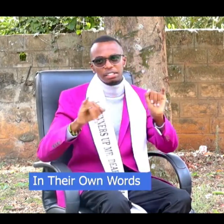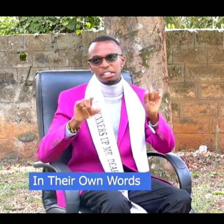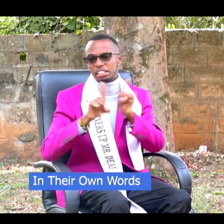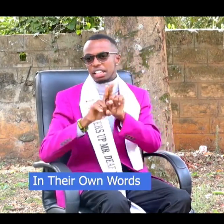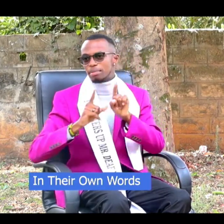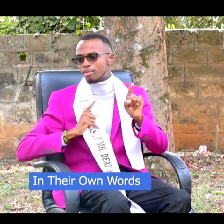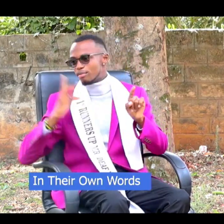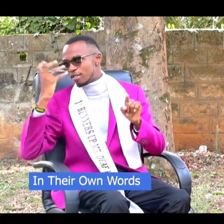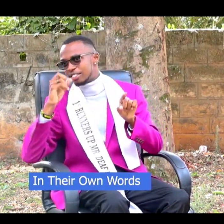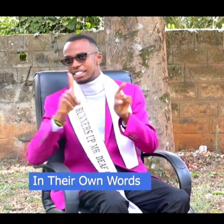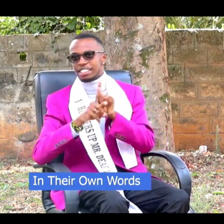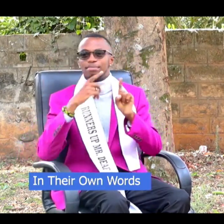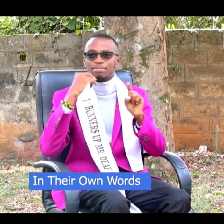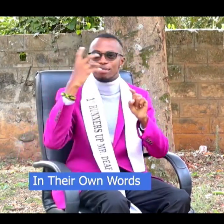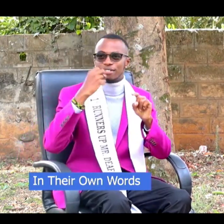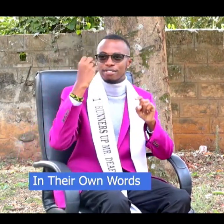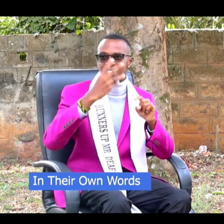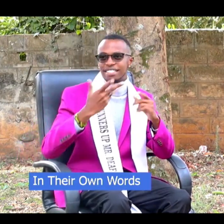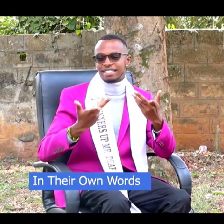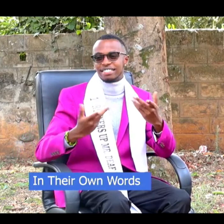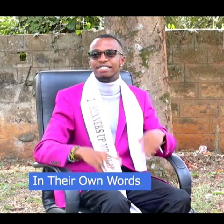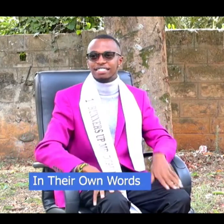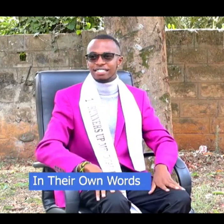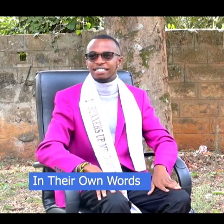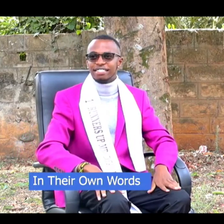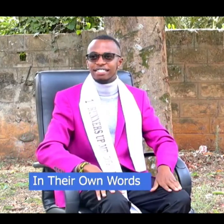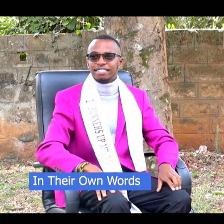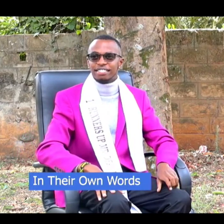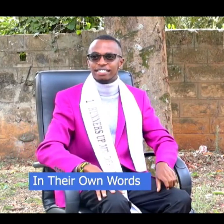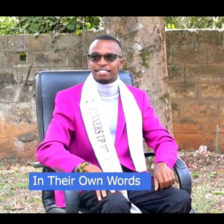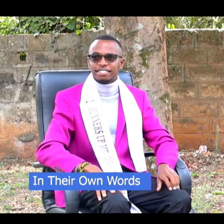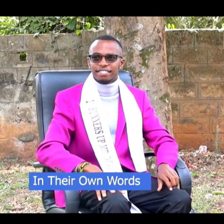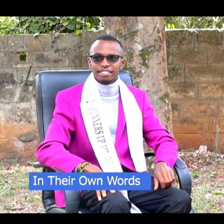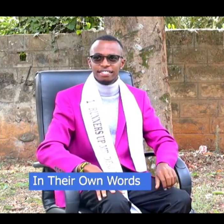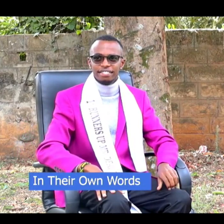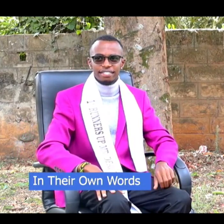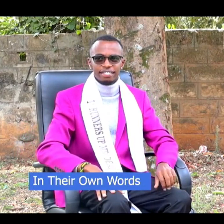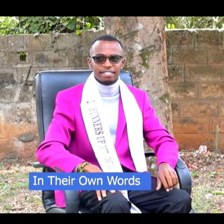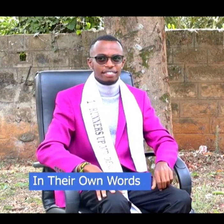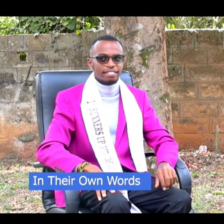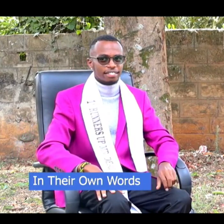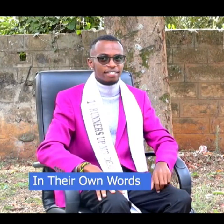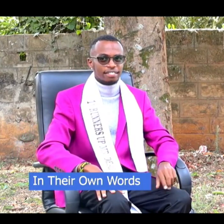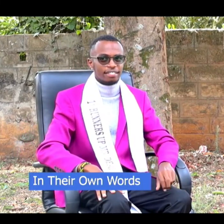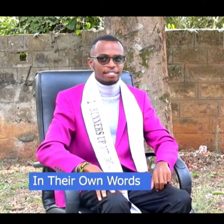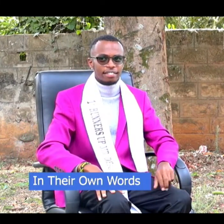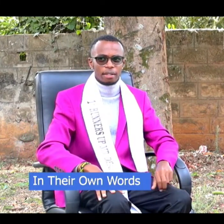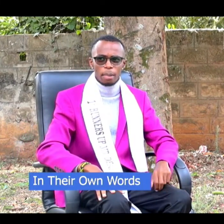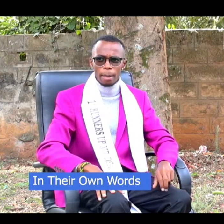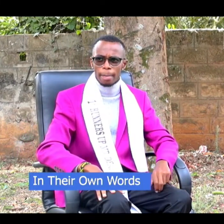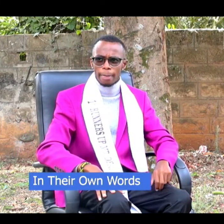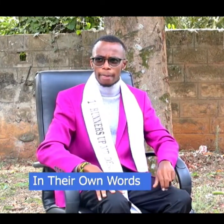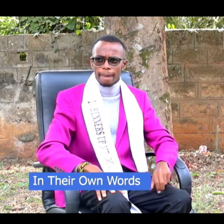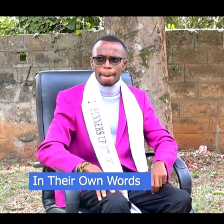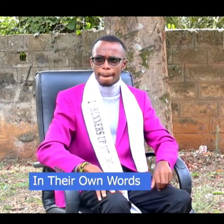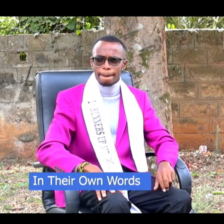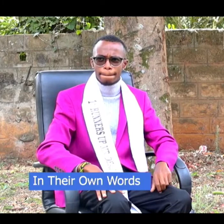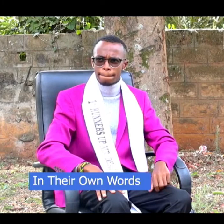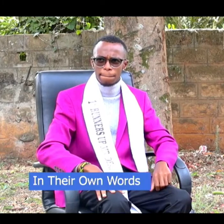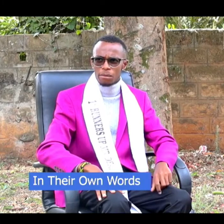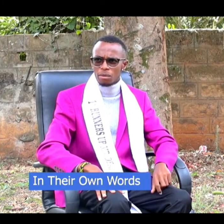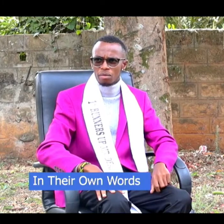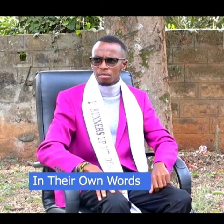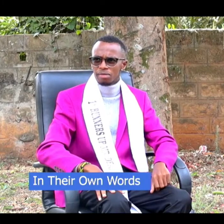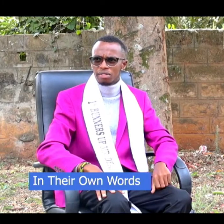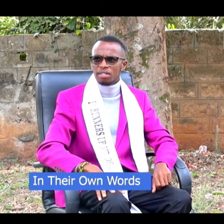everything is all good, your skin is good. For us, we don't need a lot of makeups. So that means for you, you don't use any type of makeup?